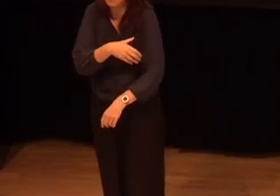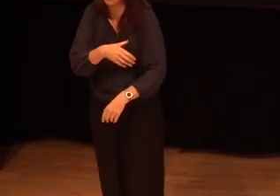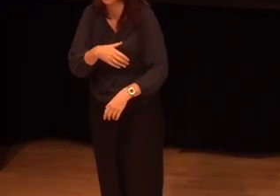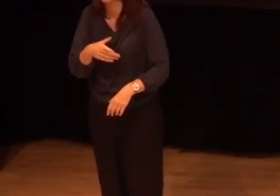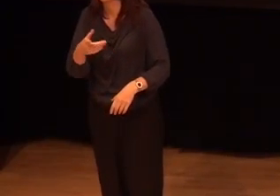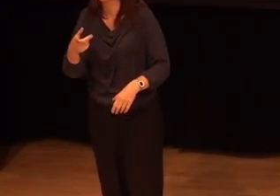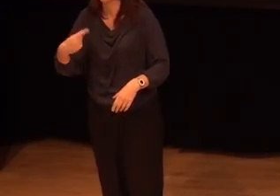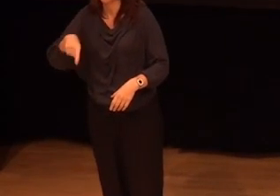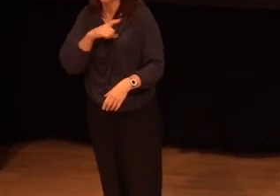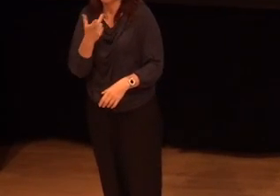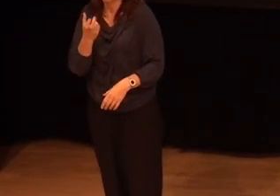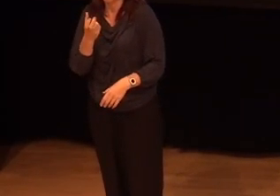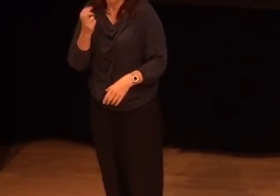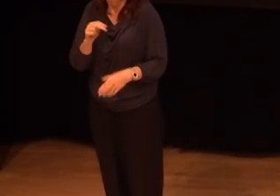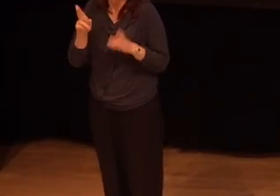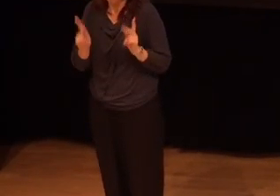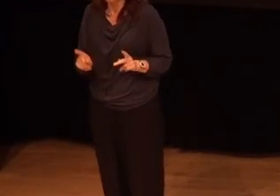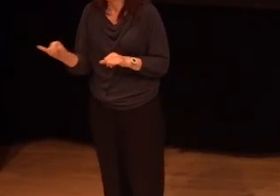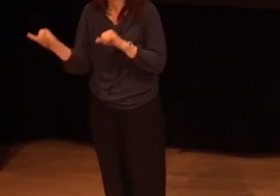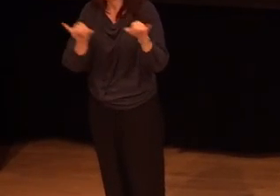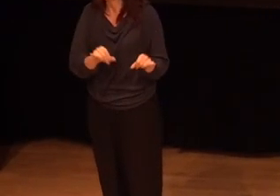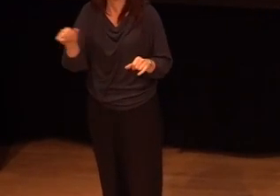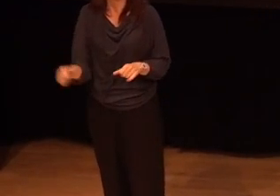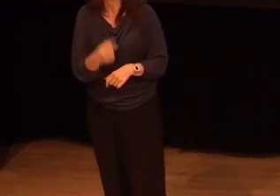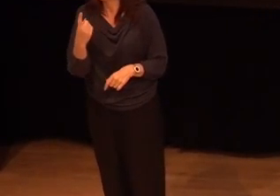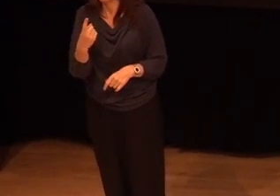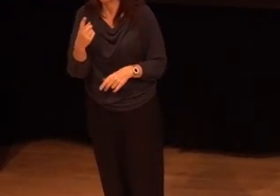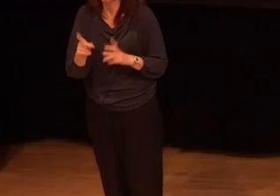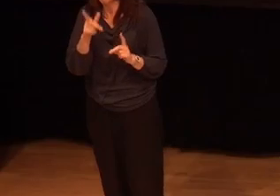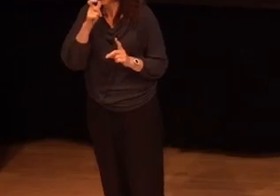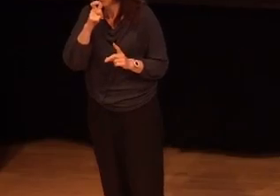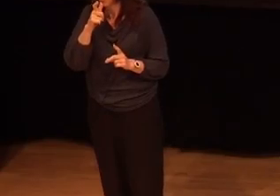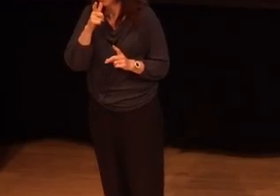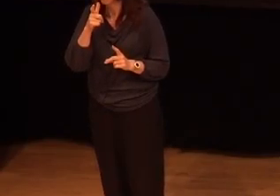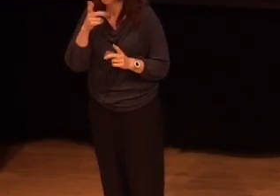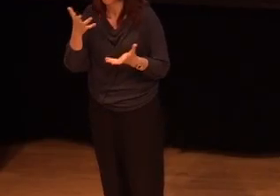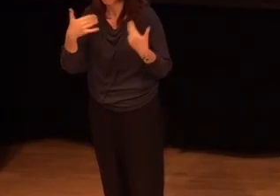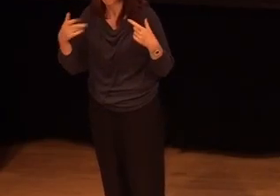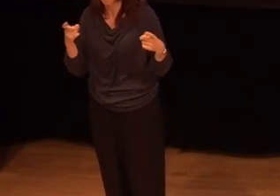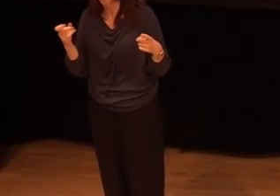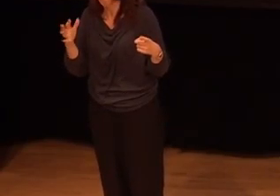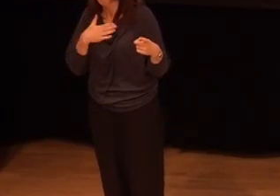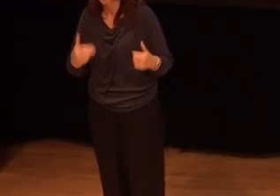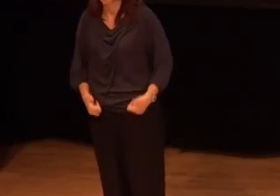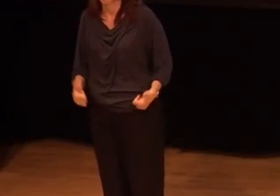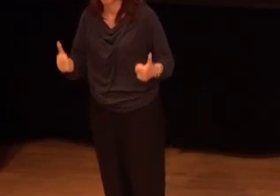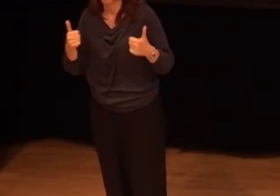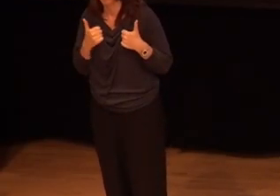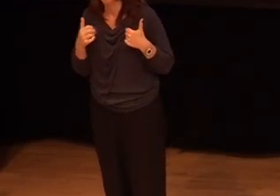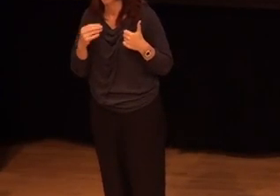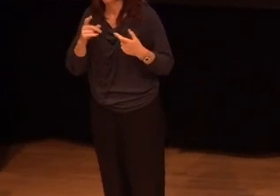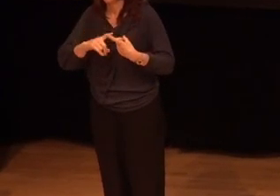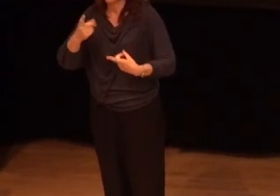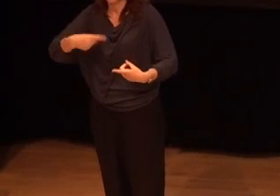own person, like anybody else, people who are in charge and control of their lives. And until we